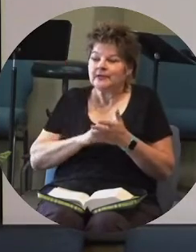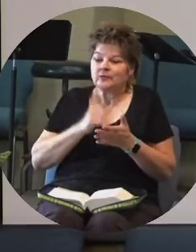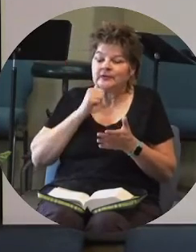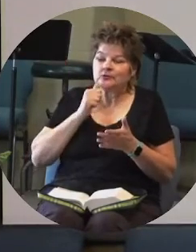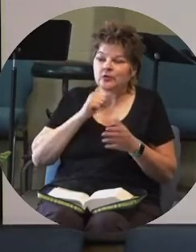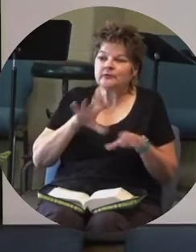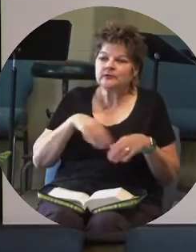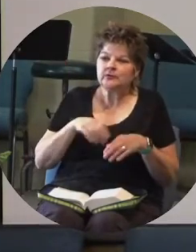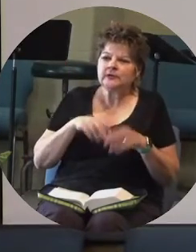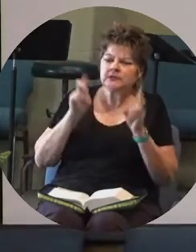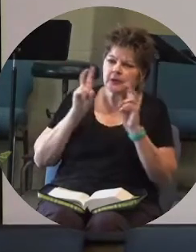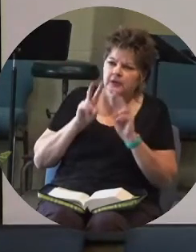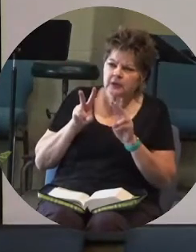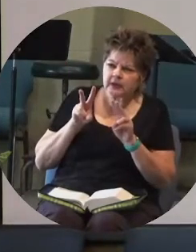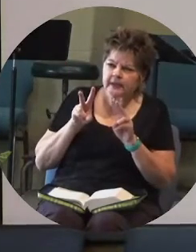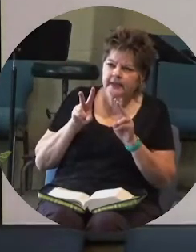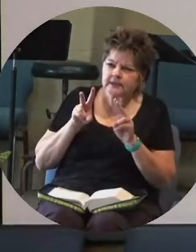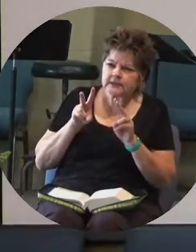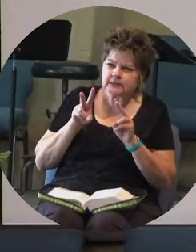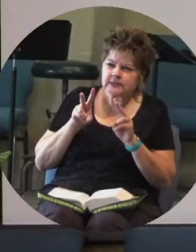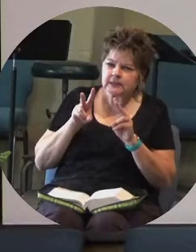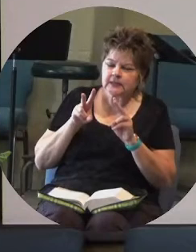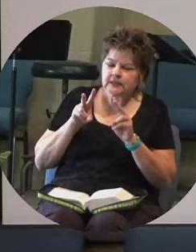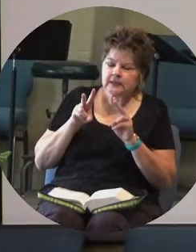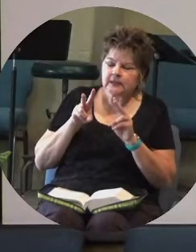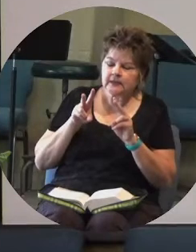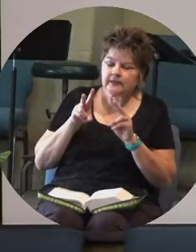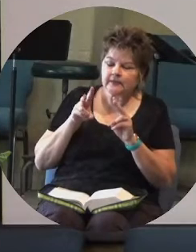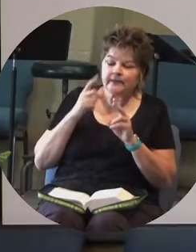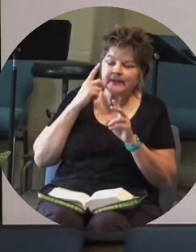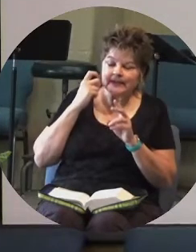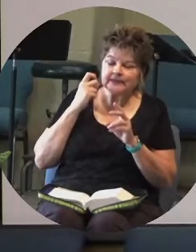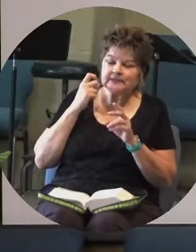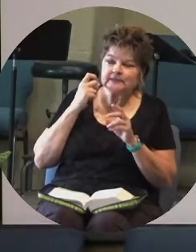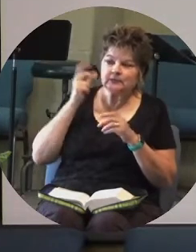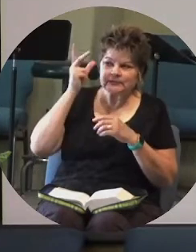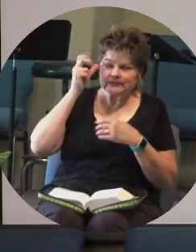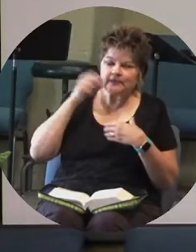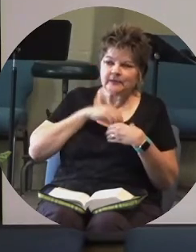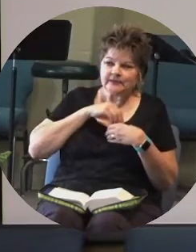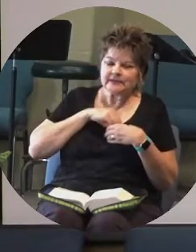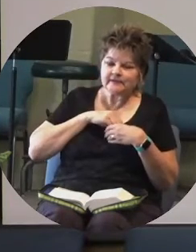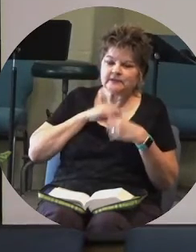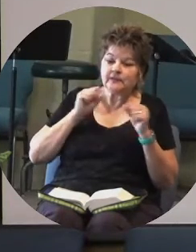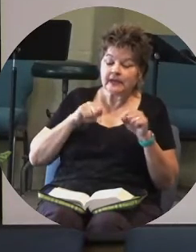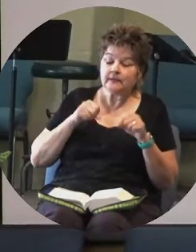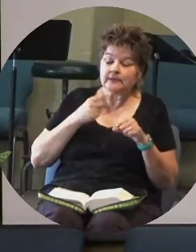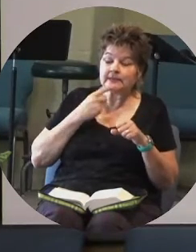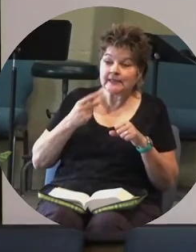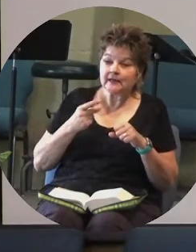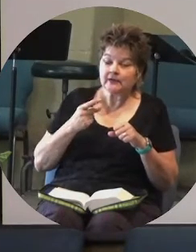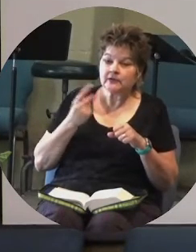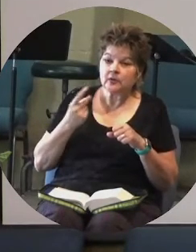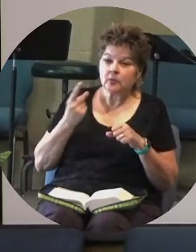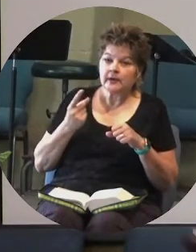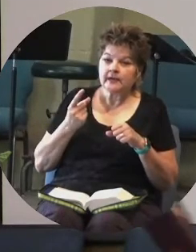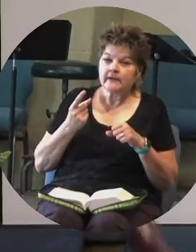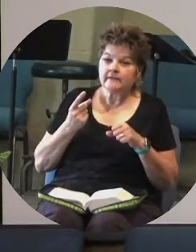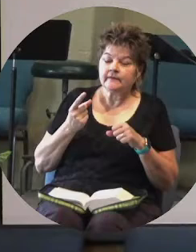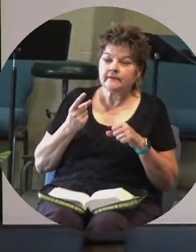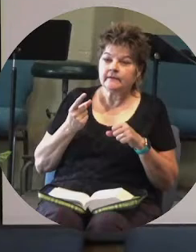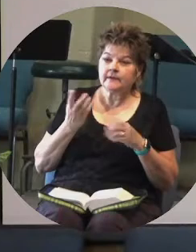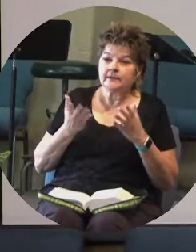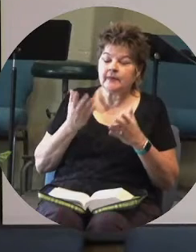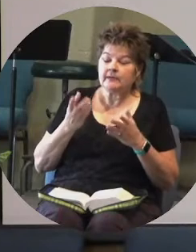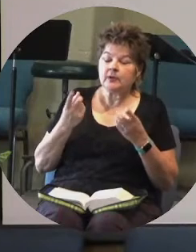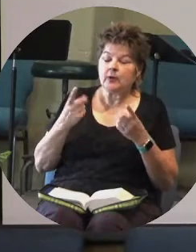would look and she would have the insight, because she was demon-possessed, to be able to tell someone of something that might happen in the